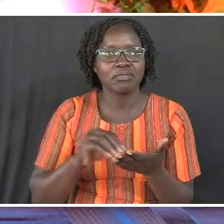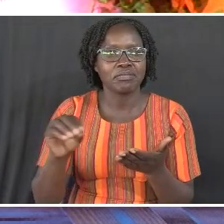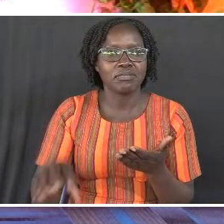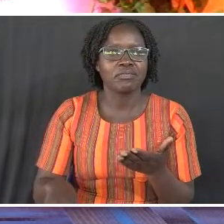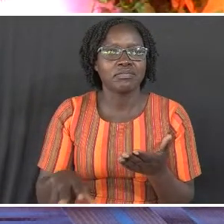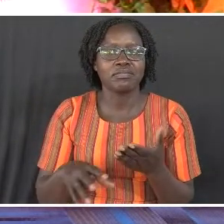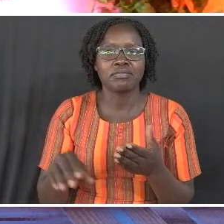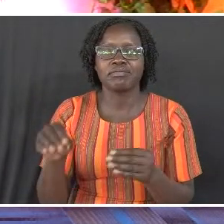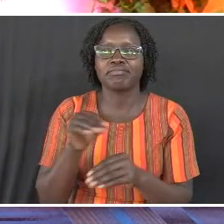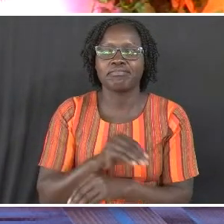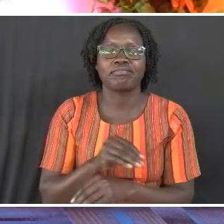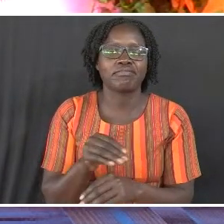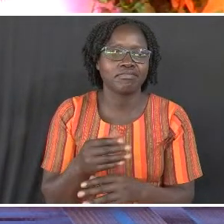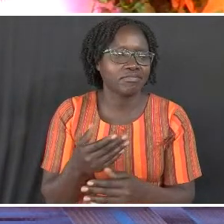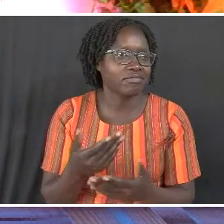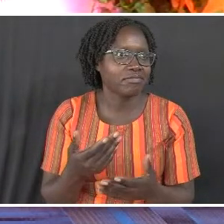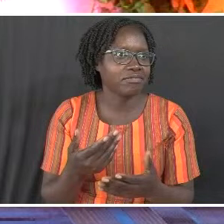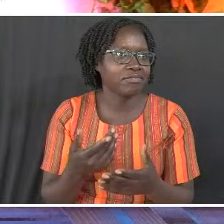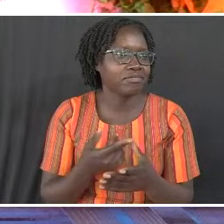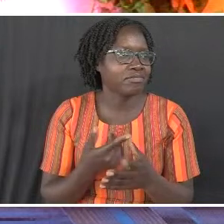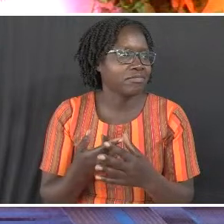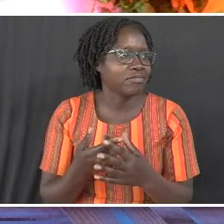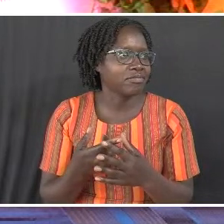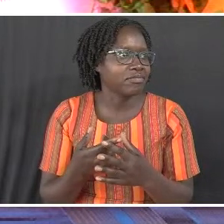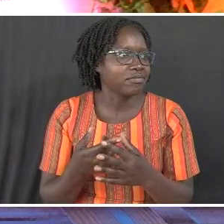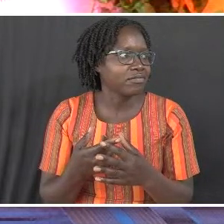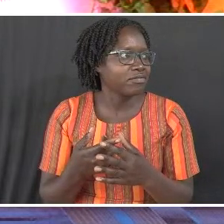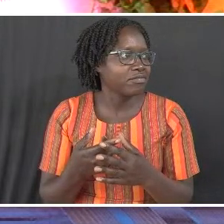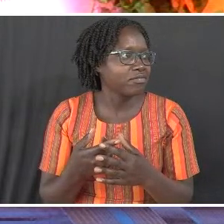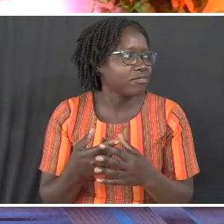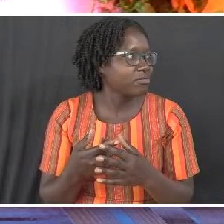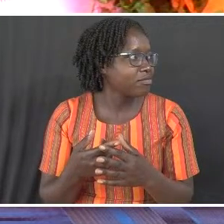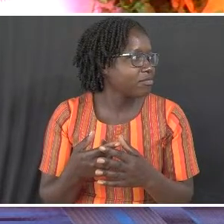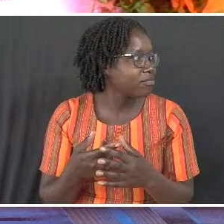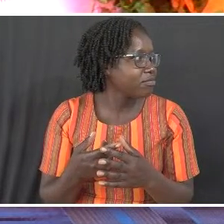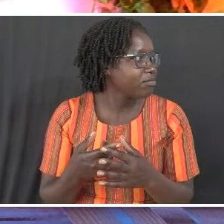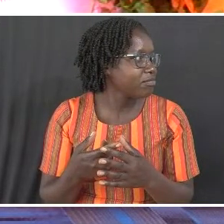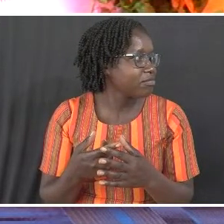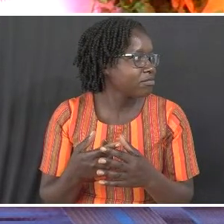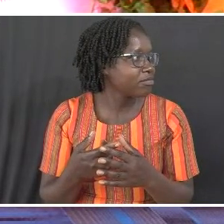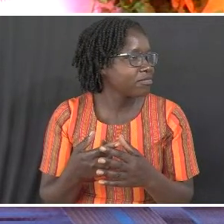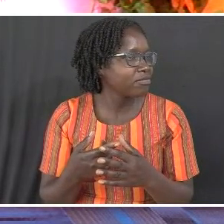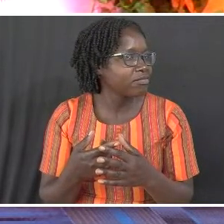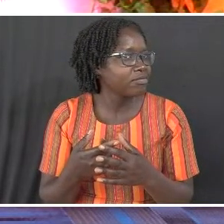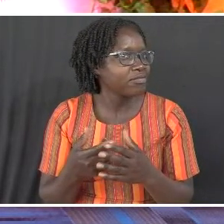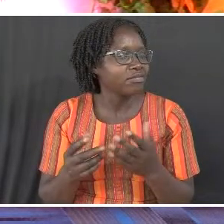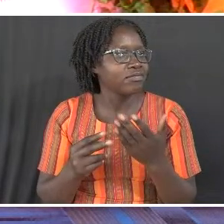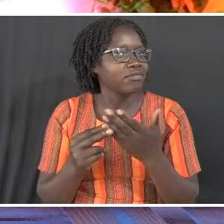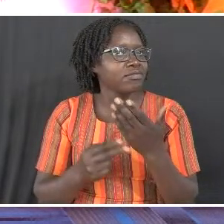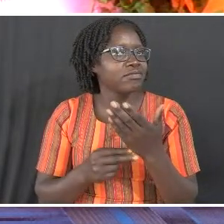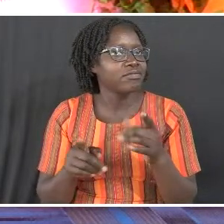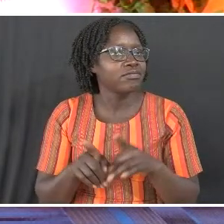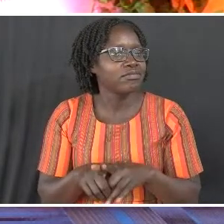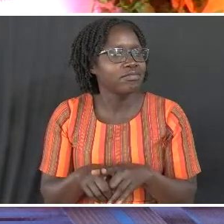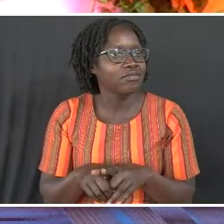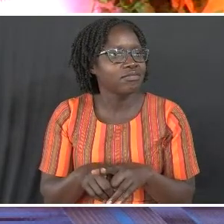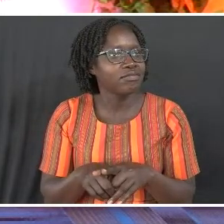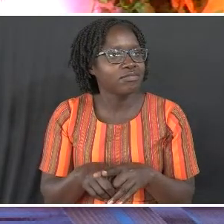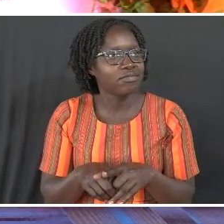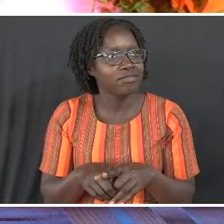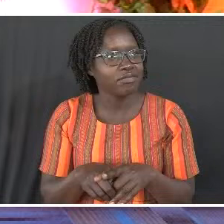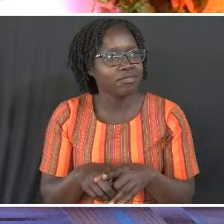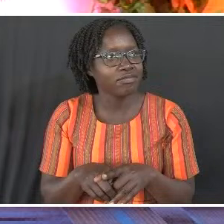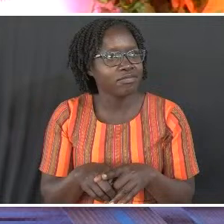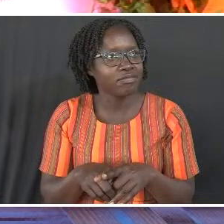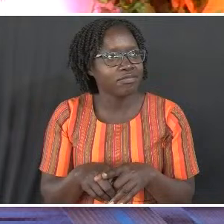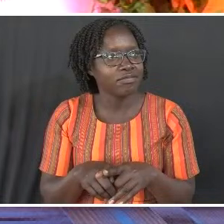place them back. And then we also have another, what you call a crown and a bridge. It's also a form of,